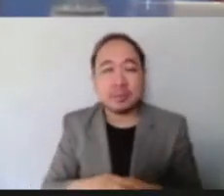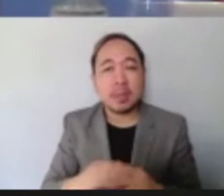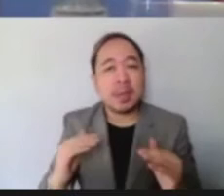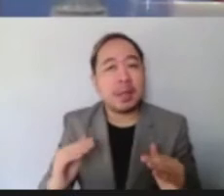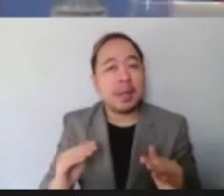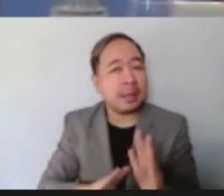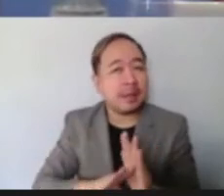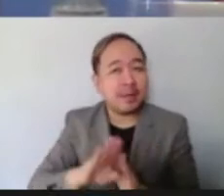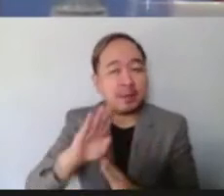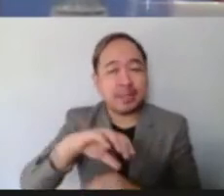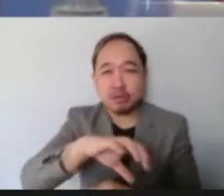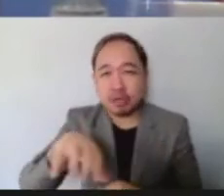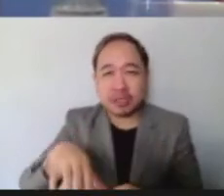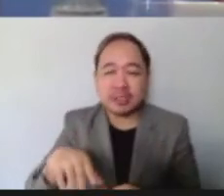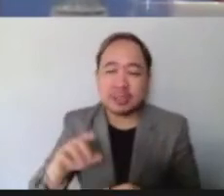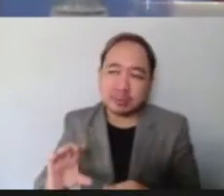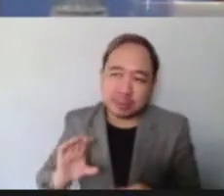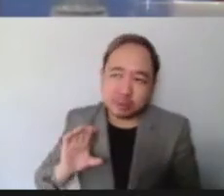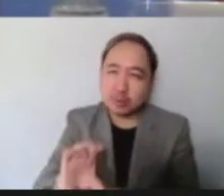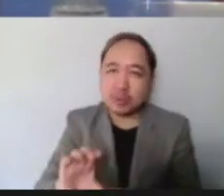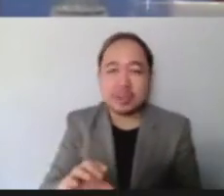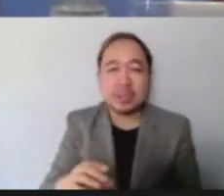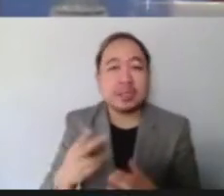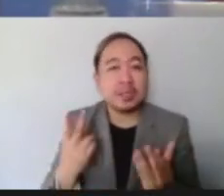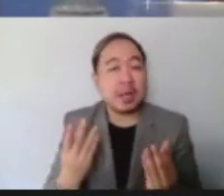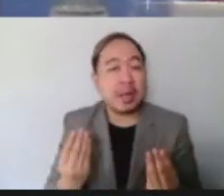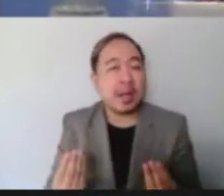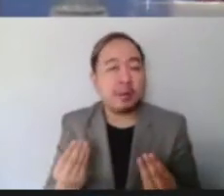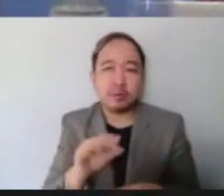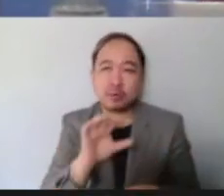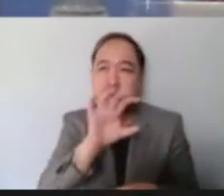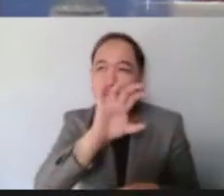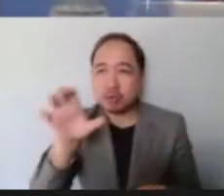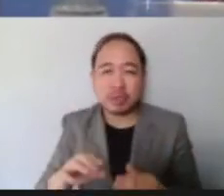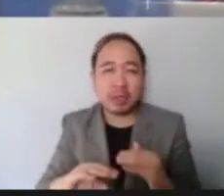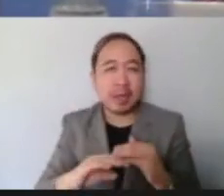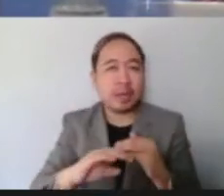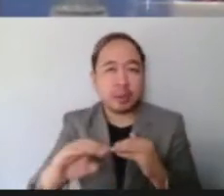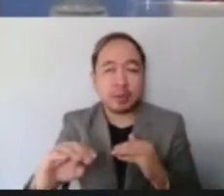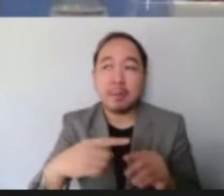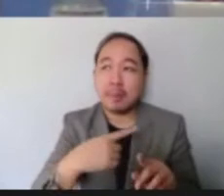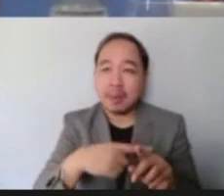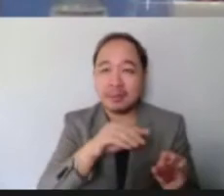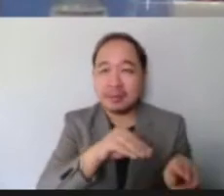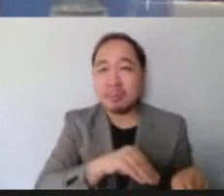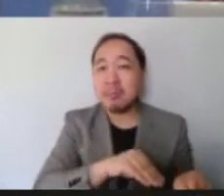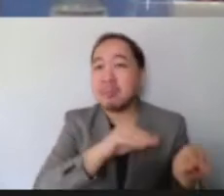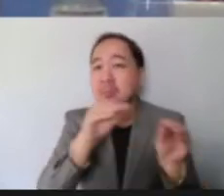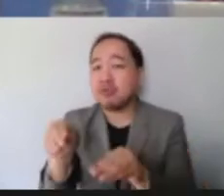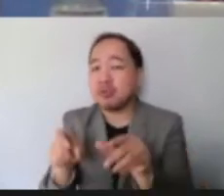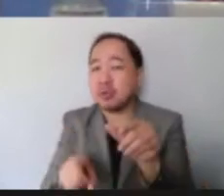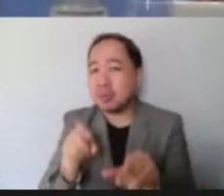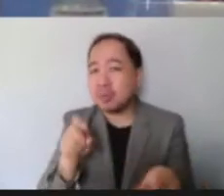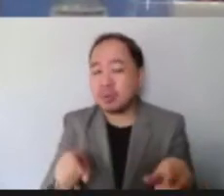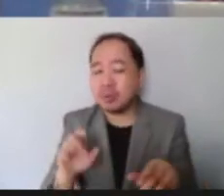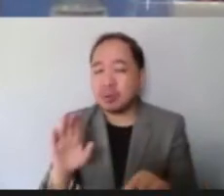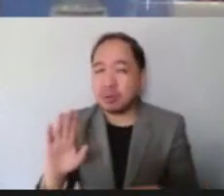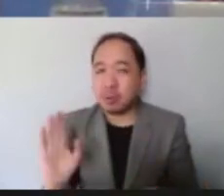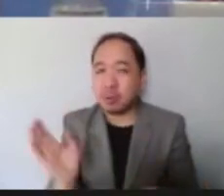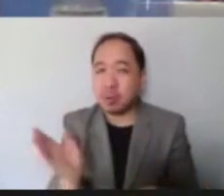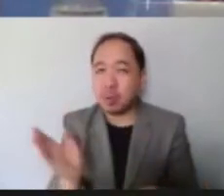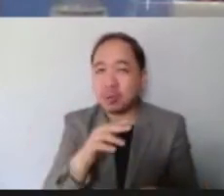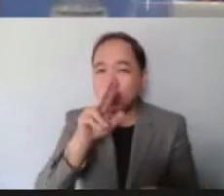smart investment in reliable Supply chains Regional stability and orderly migration almost all un cooperation